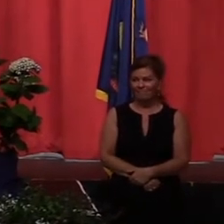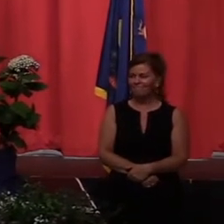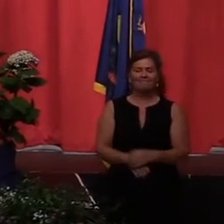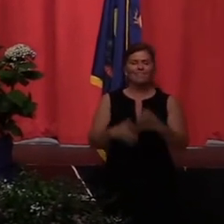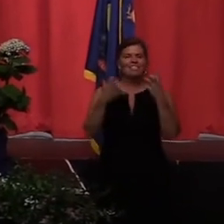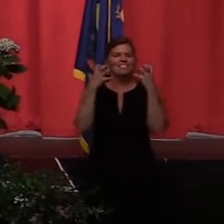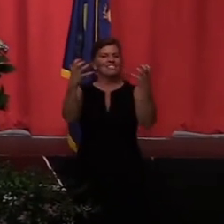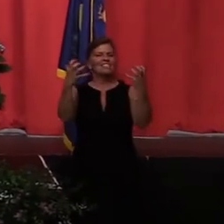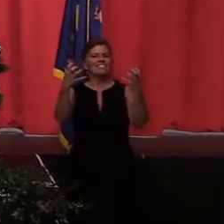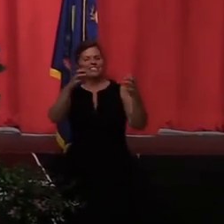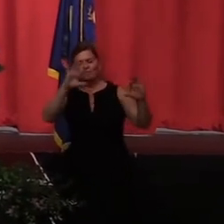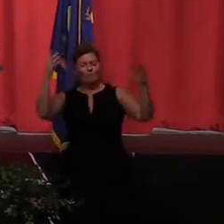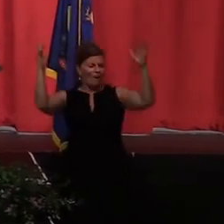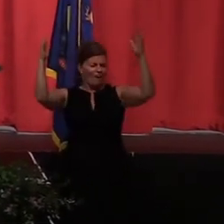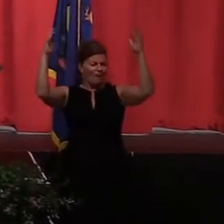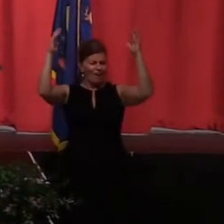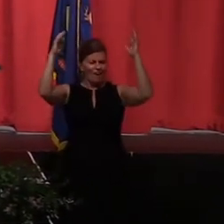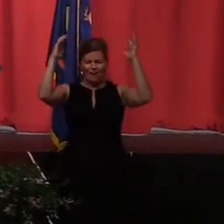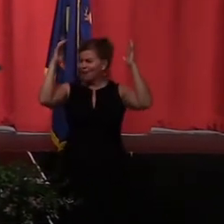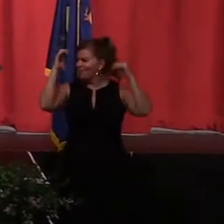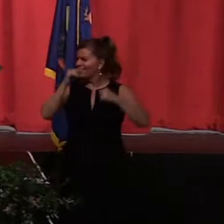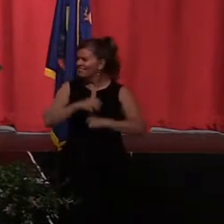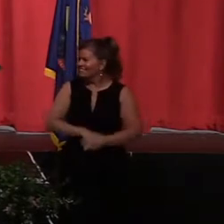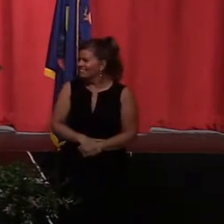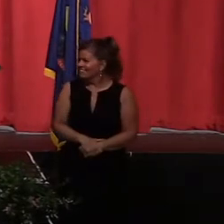applause as Ginger approaches the stage.